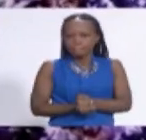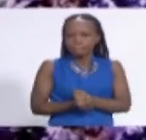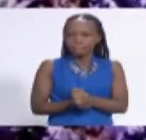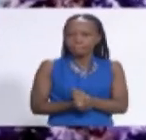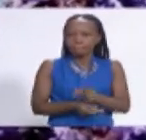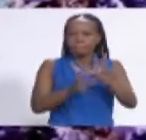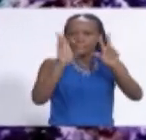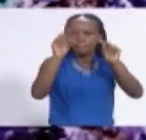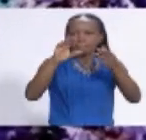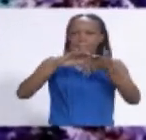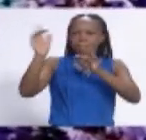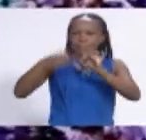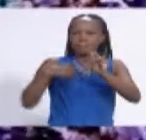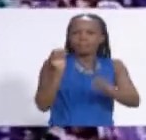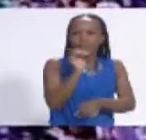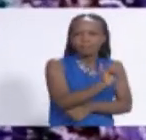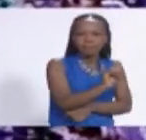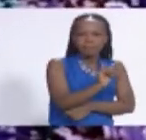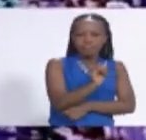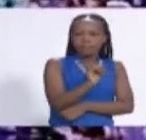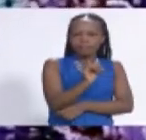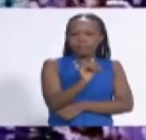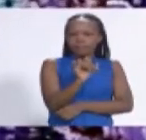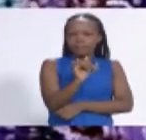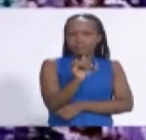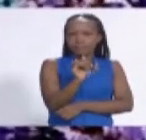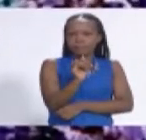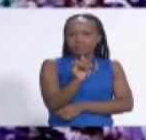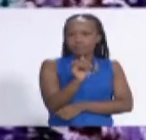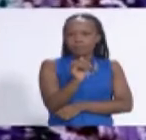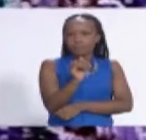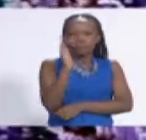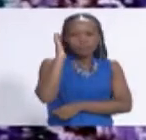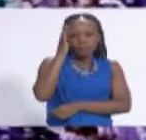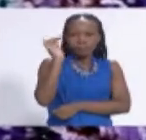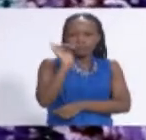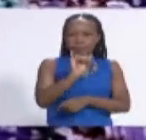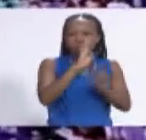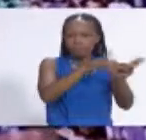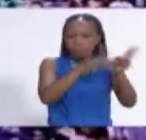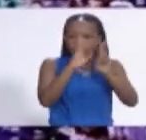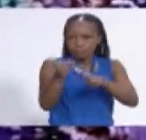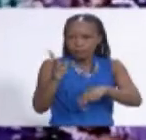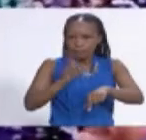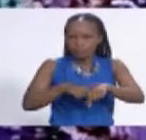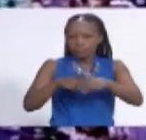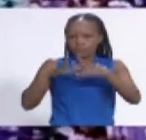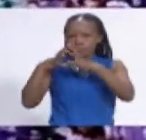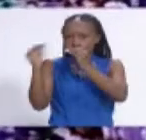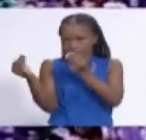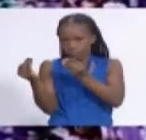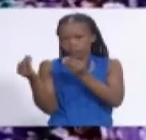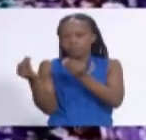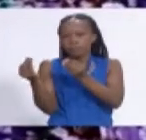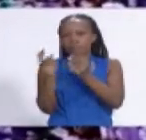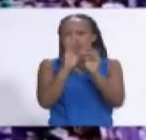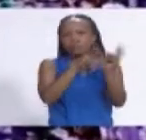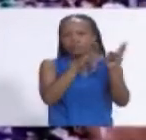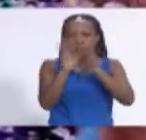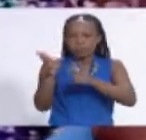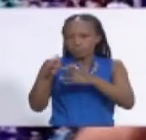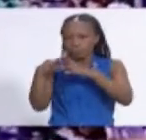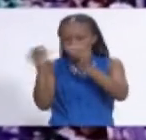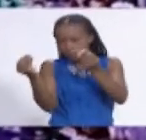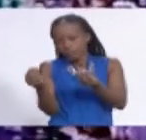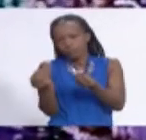No more than that. Therefore, Kenyans will live normally. Wherever you are going, go normally. Do